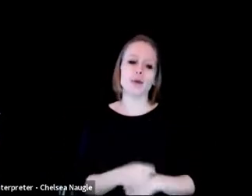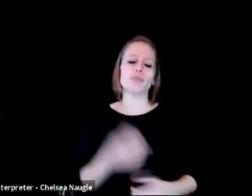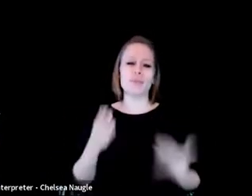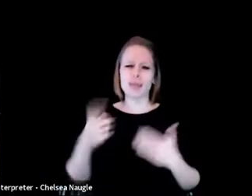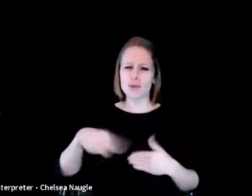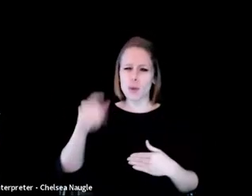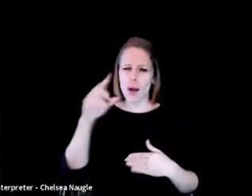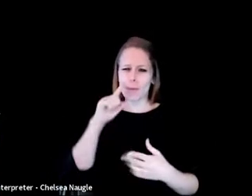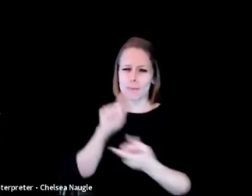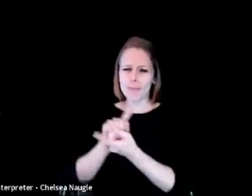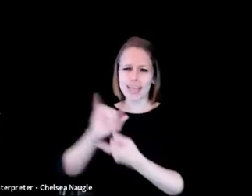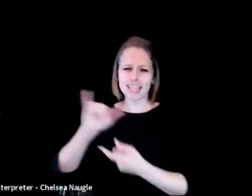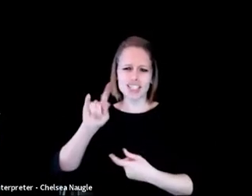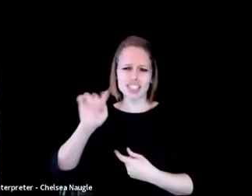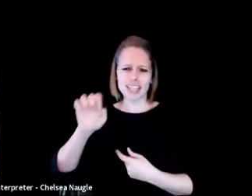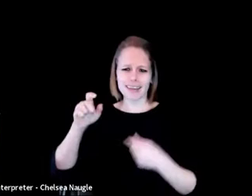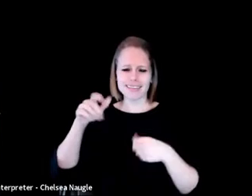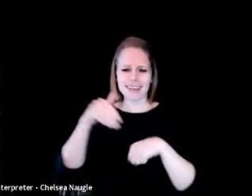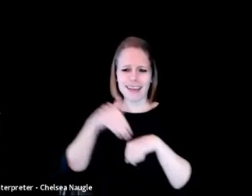her family.